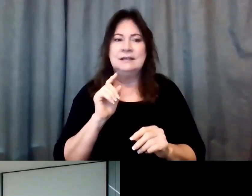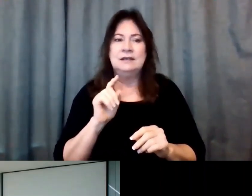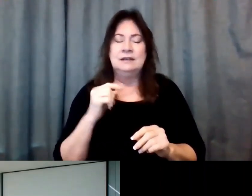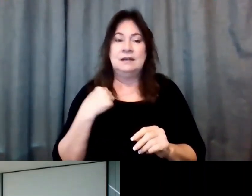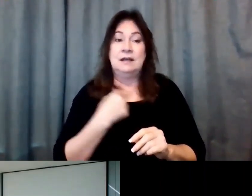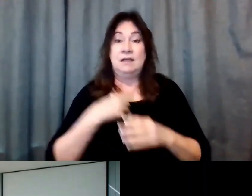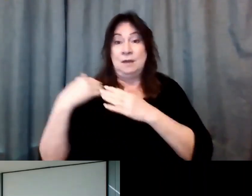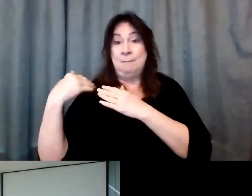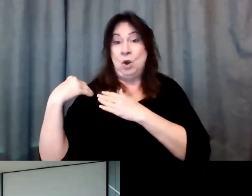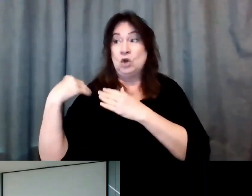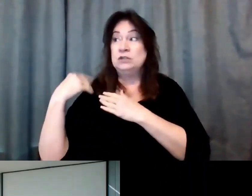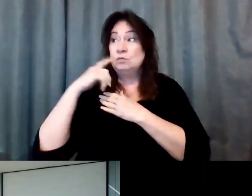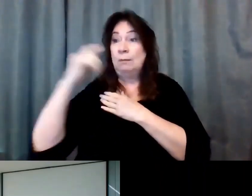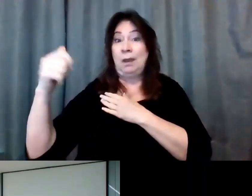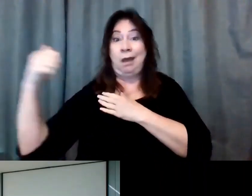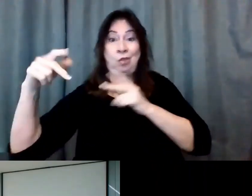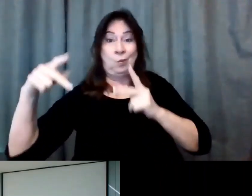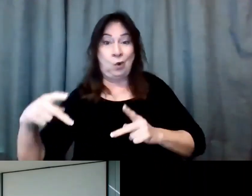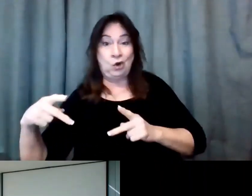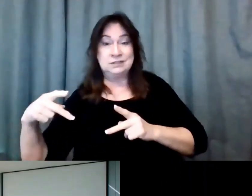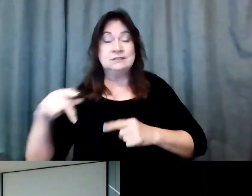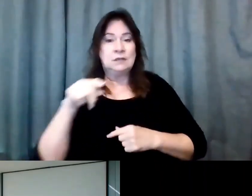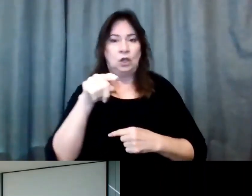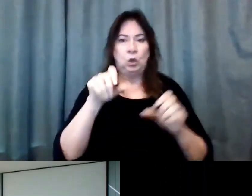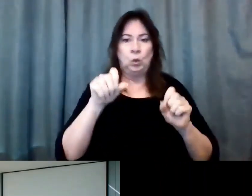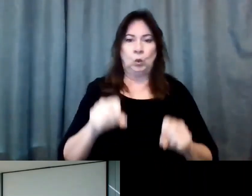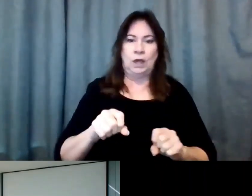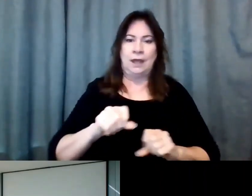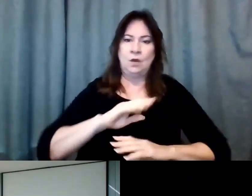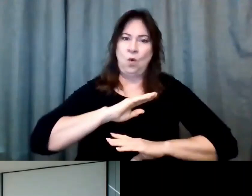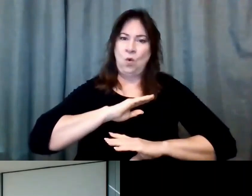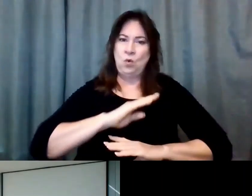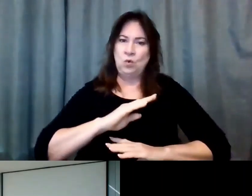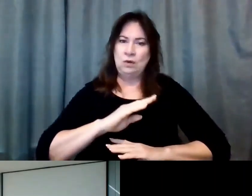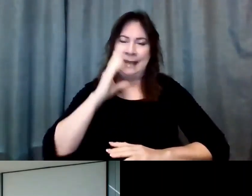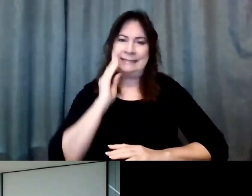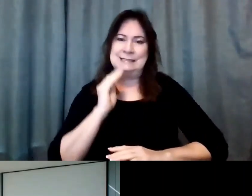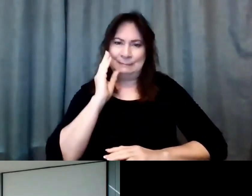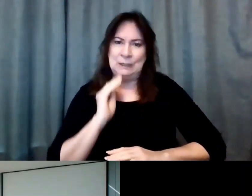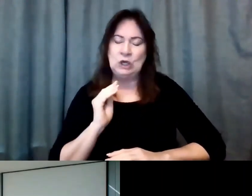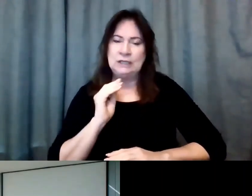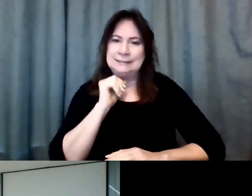one side for you and maximize your experiences